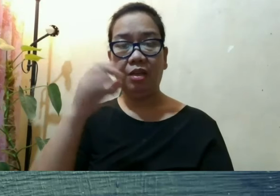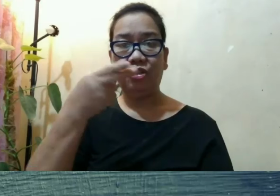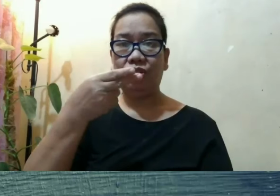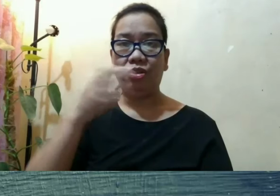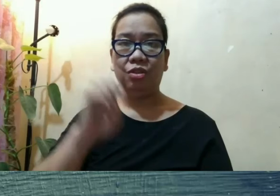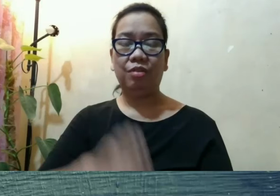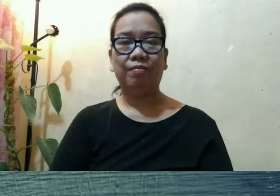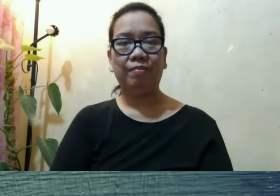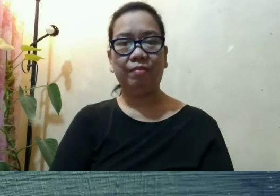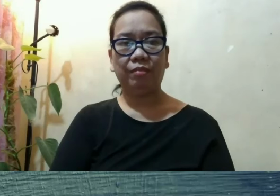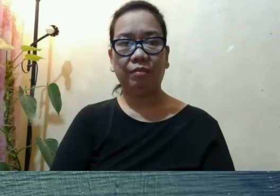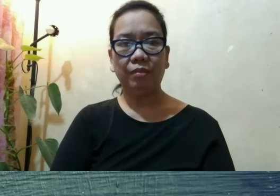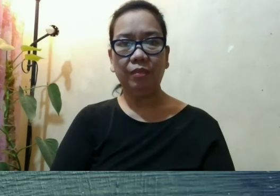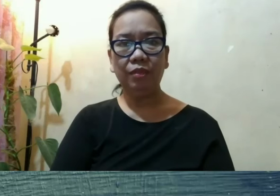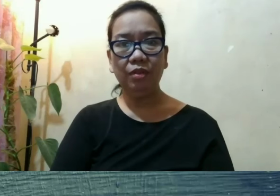avalanche.